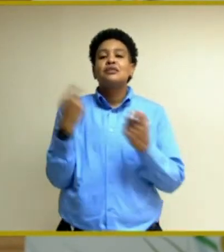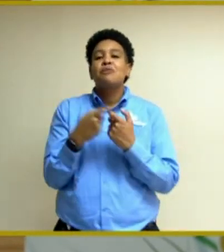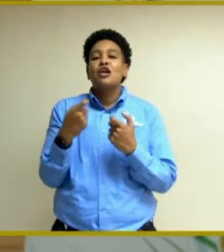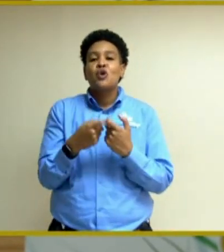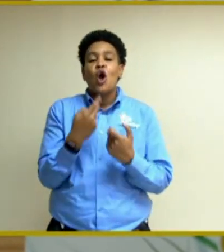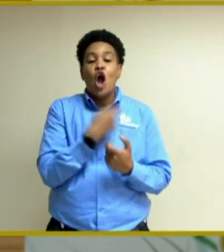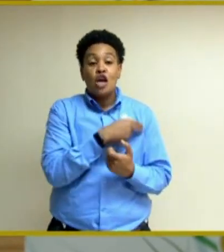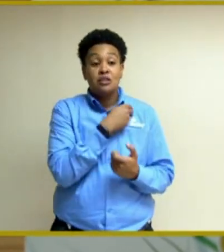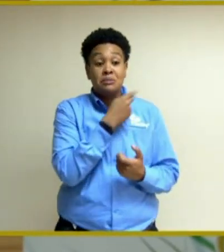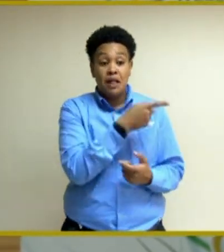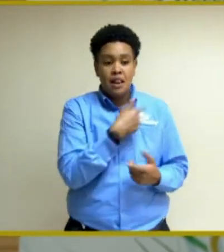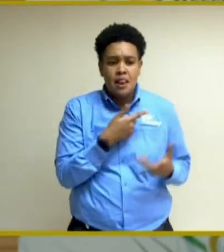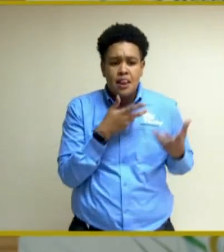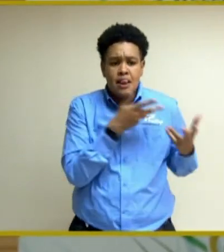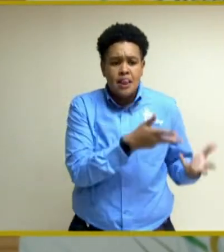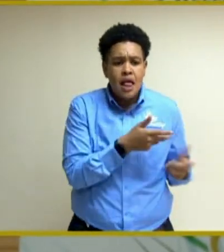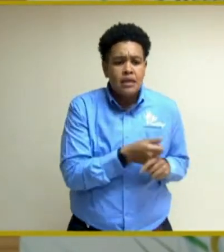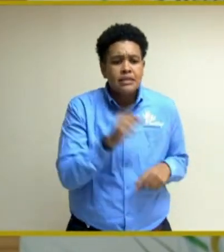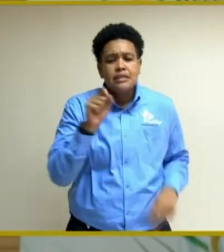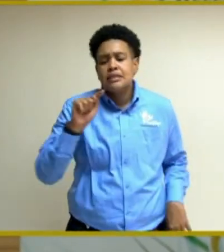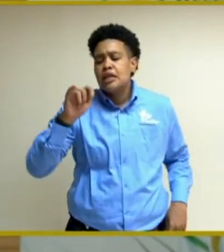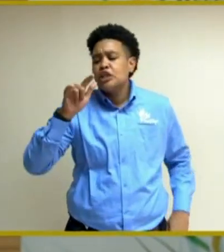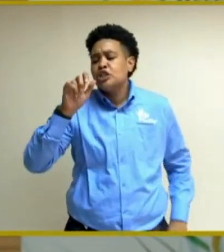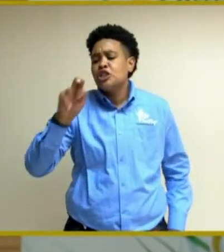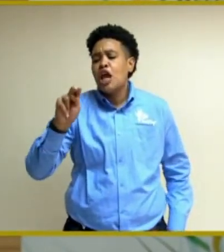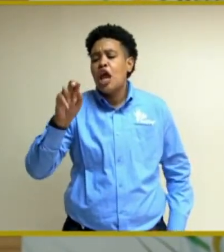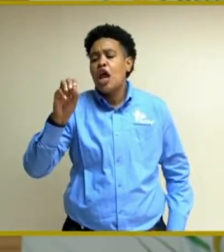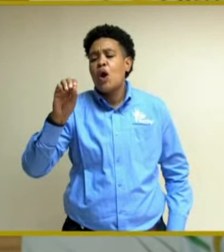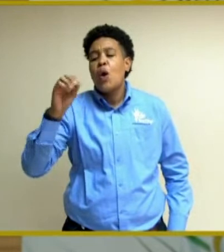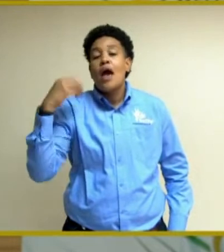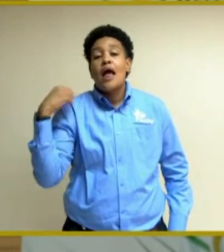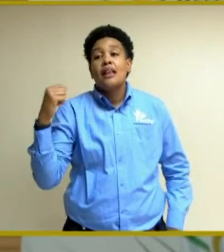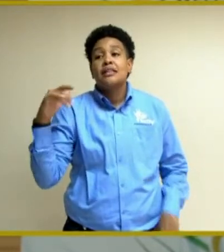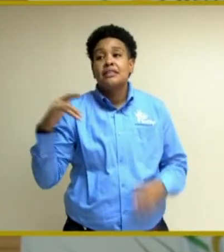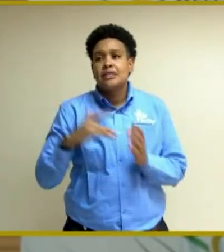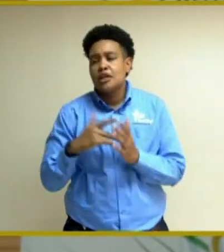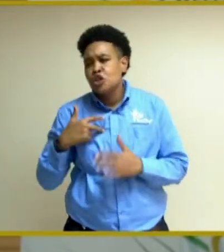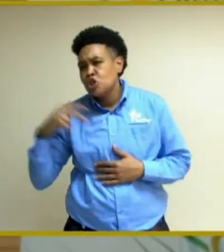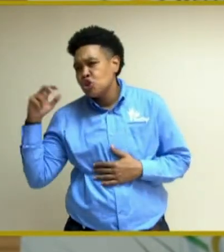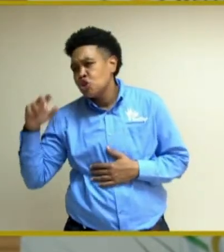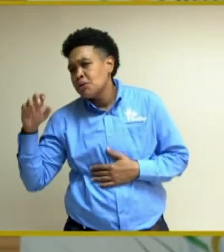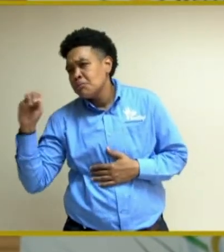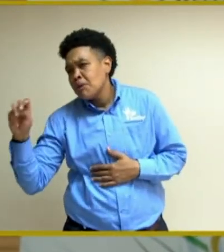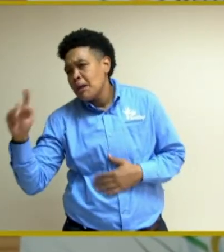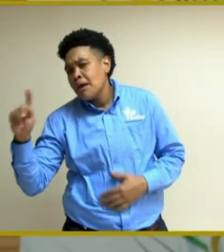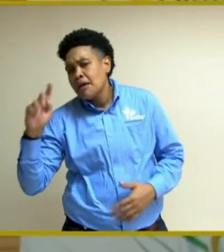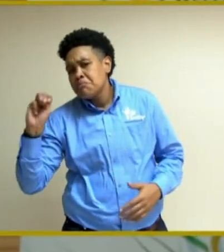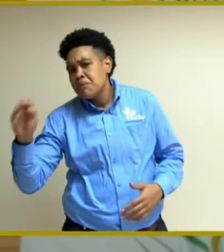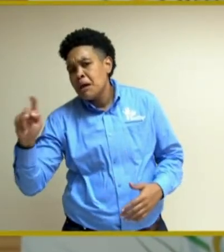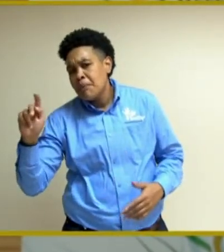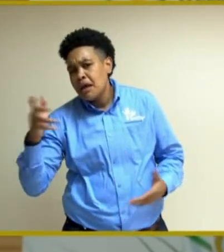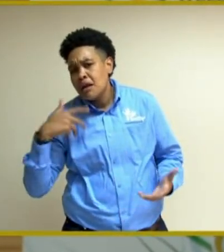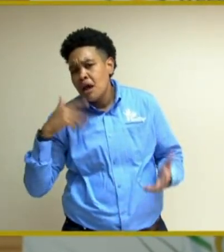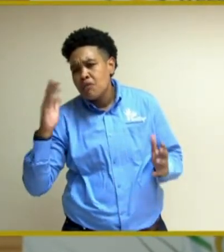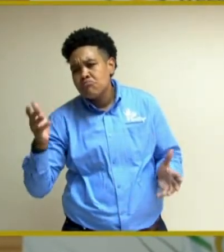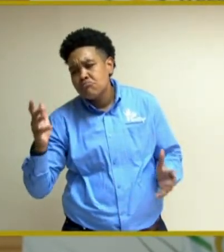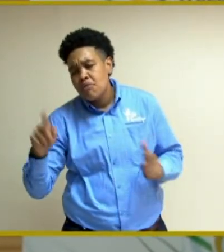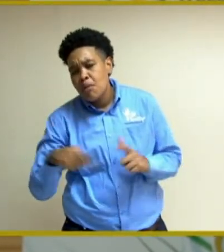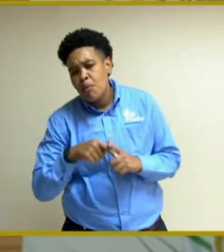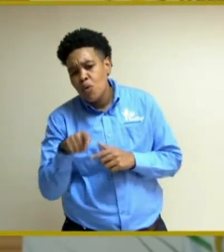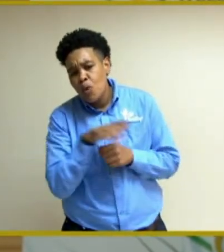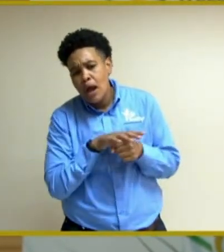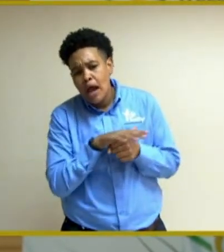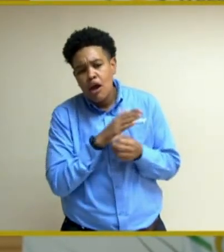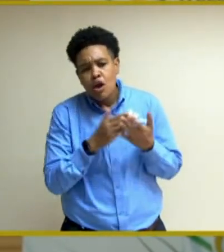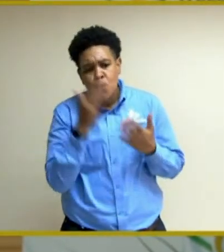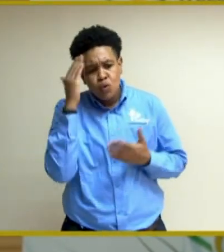Hospital, St. Diego Health Center, and then Maypen, and can speak a little about those areas. And I know some of the information is